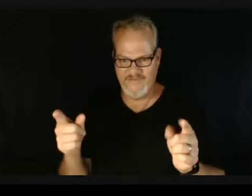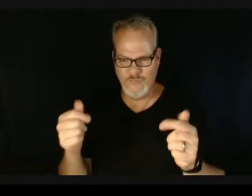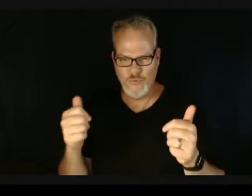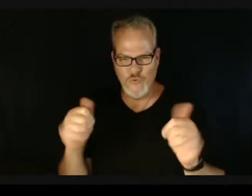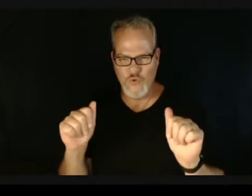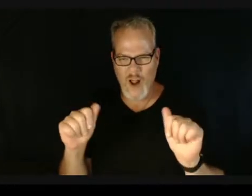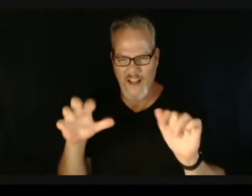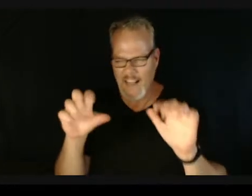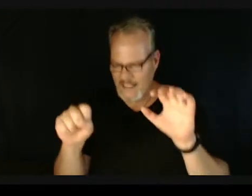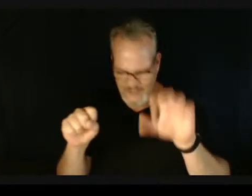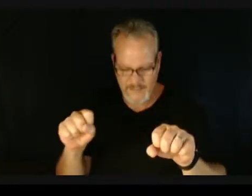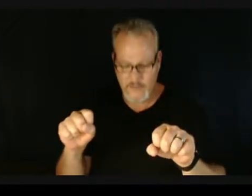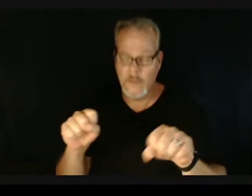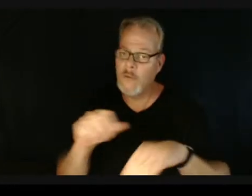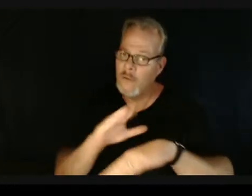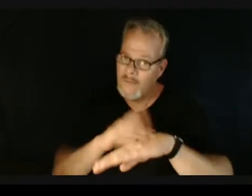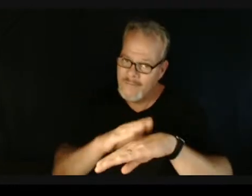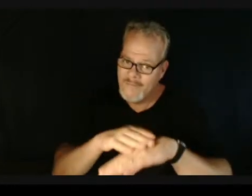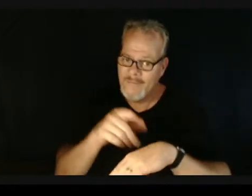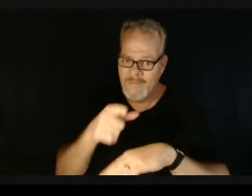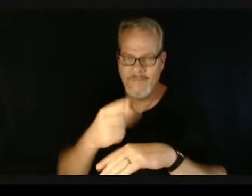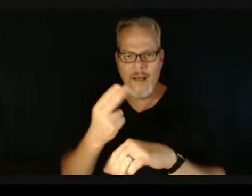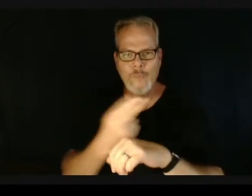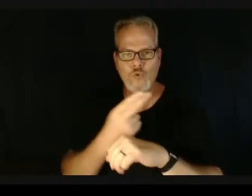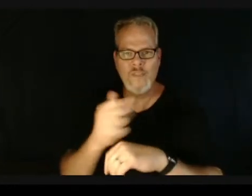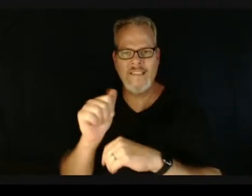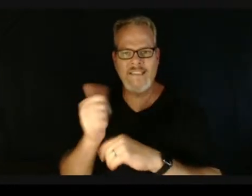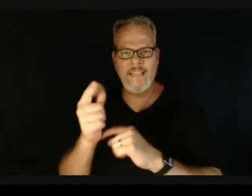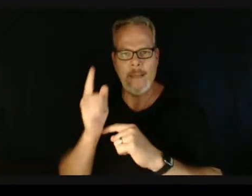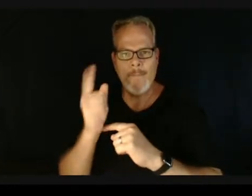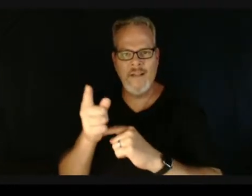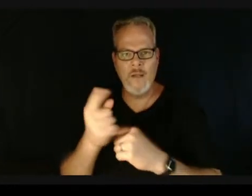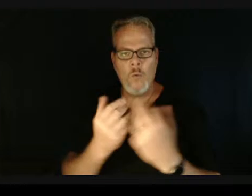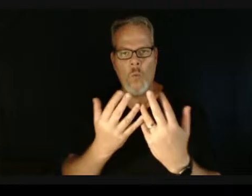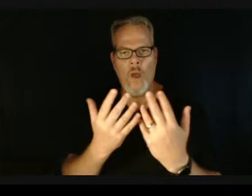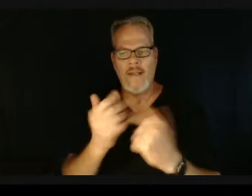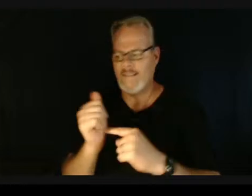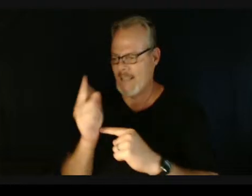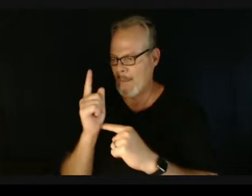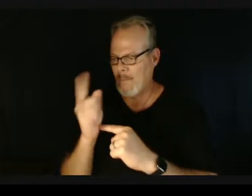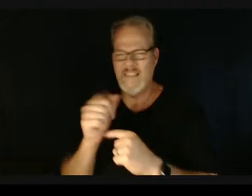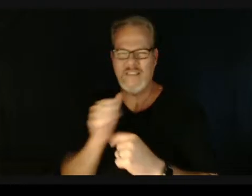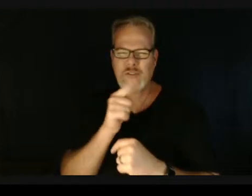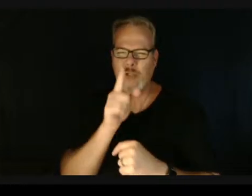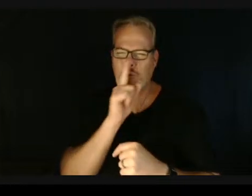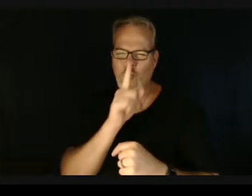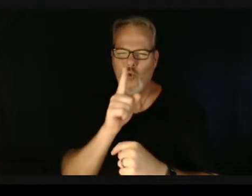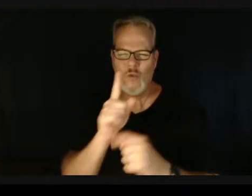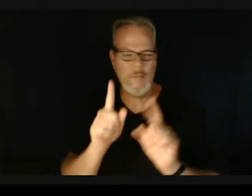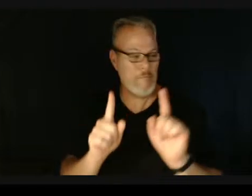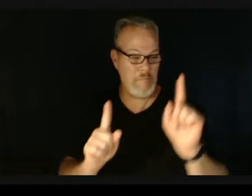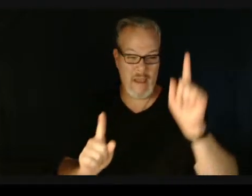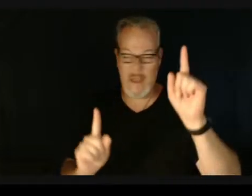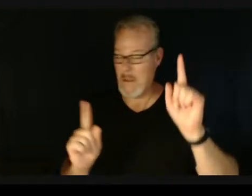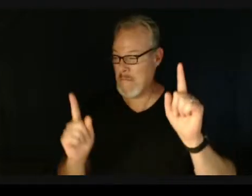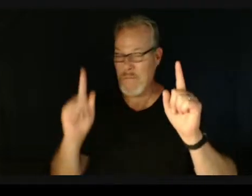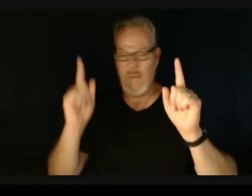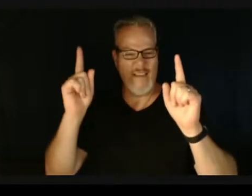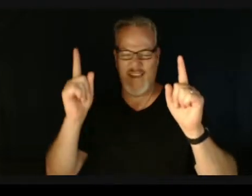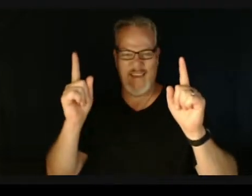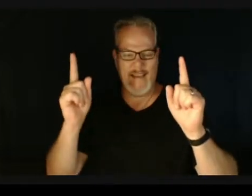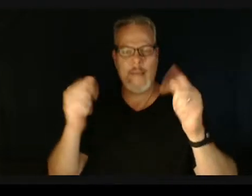this is a camera. I'm getting one image every 10 minutes. So I'm pretty sure I'm not getting a very tallest peak of any fountain, but I'm trying to,